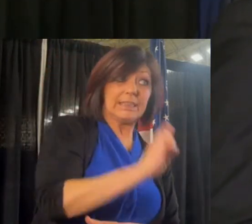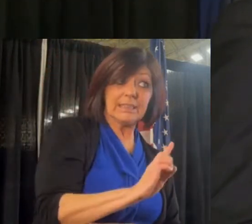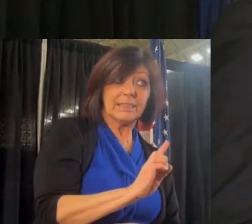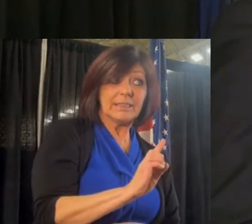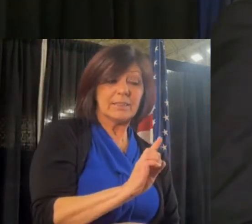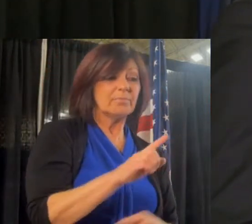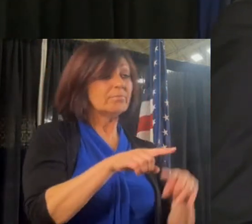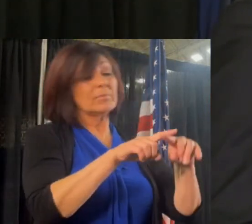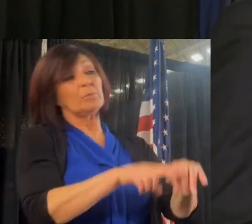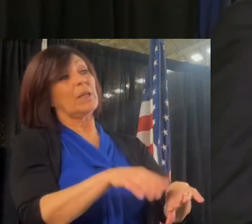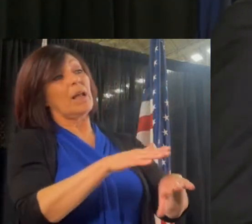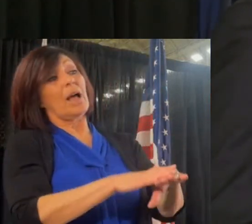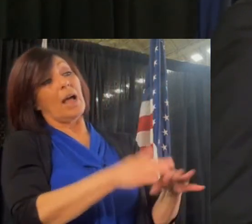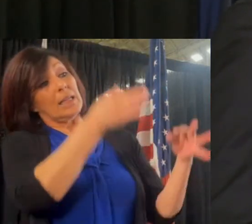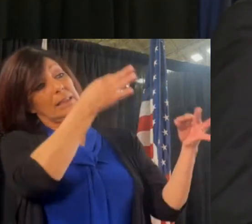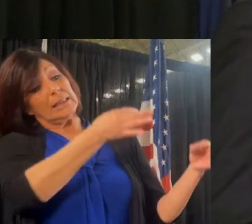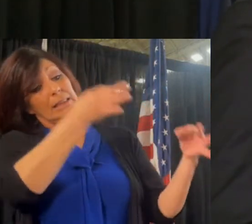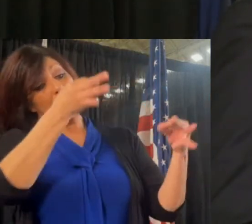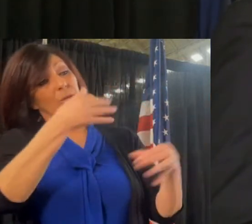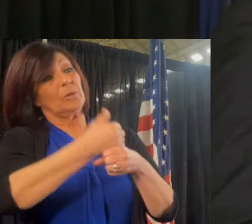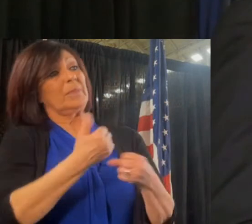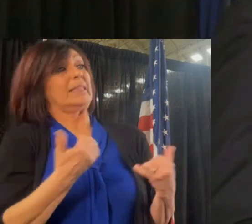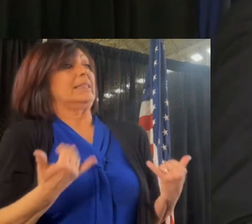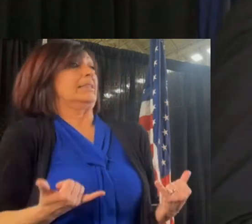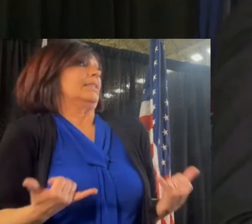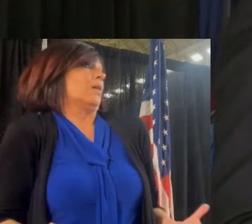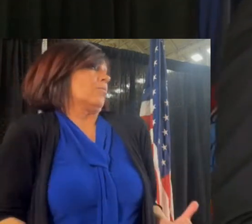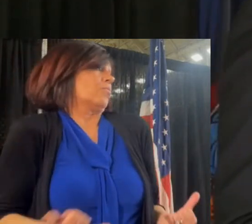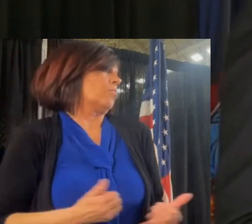will depend on the decisions we make here and now.